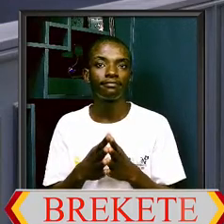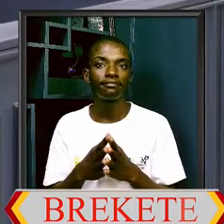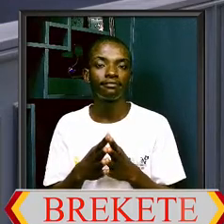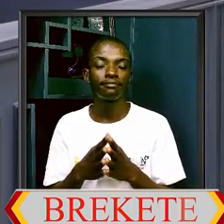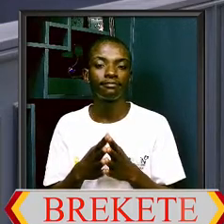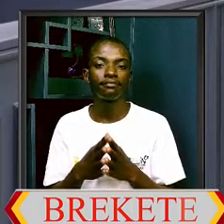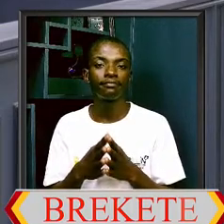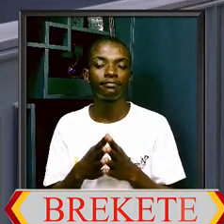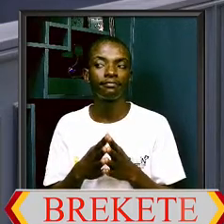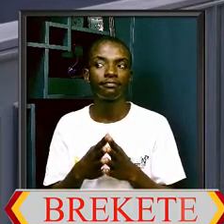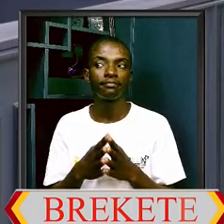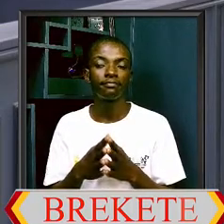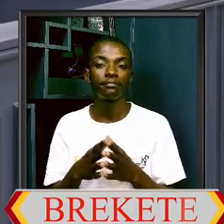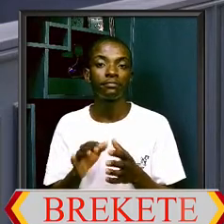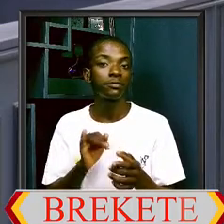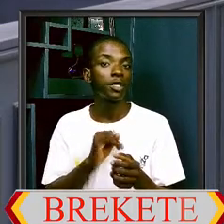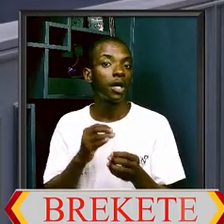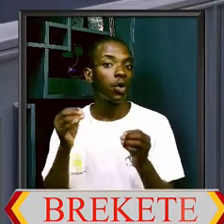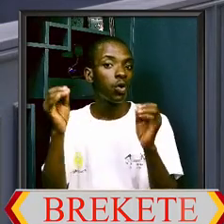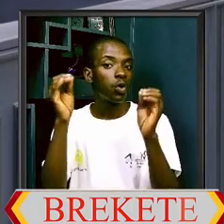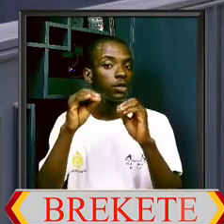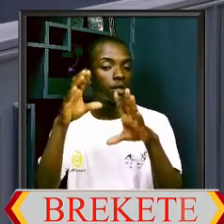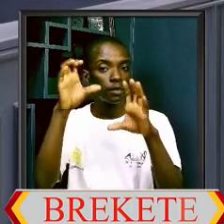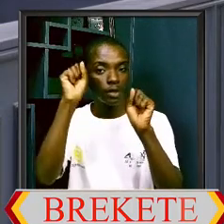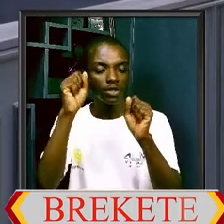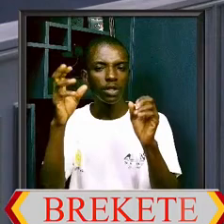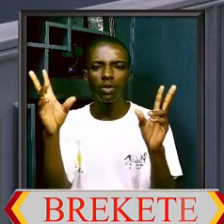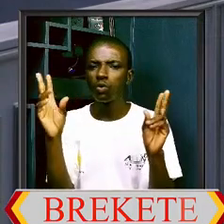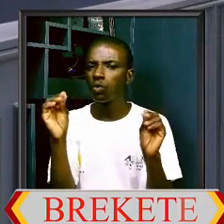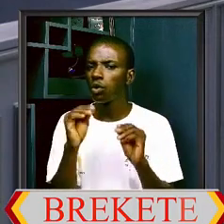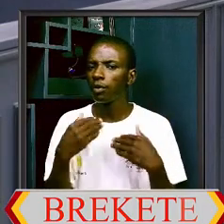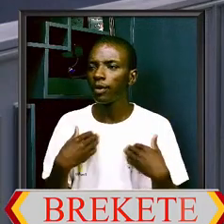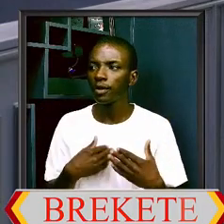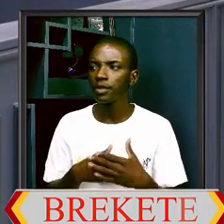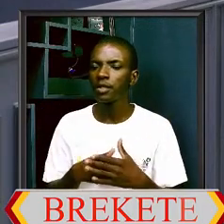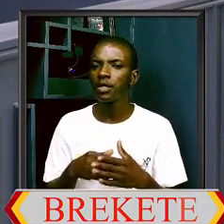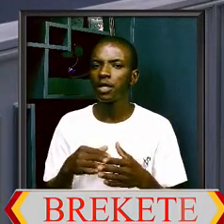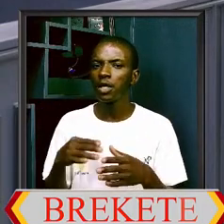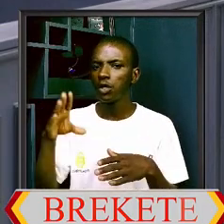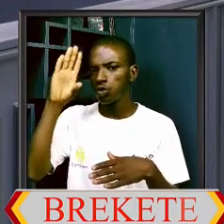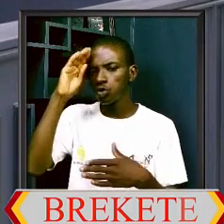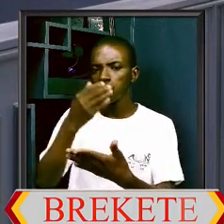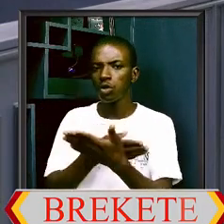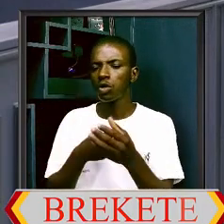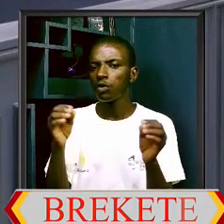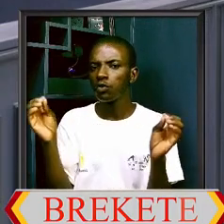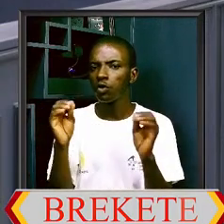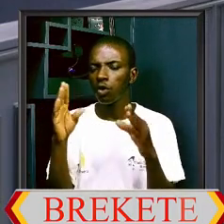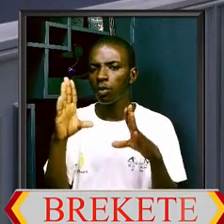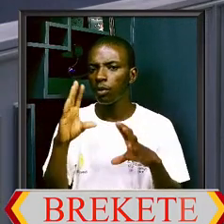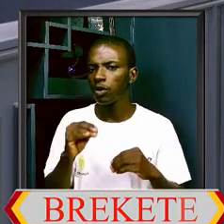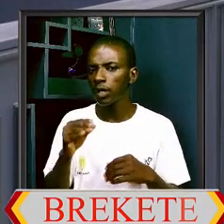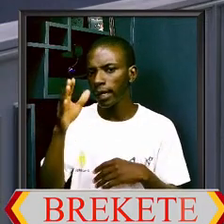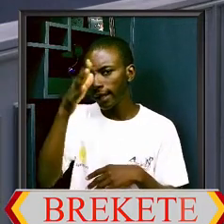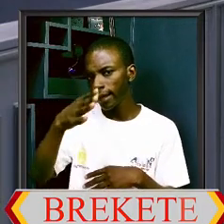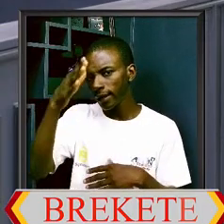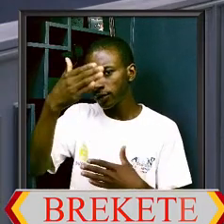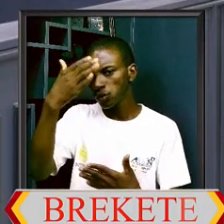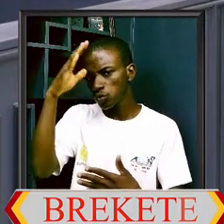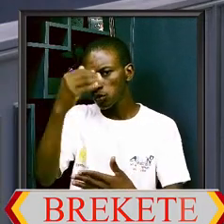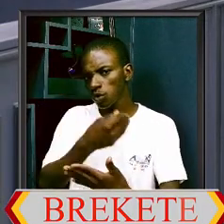thank you sir I the ordinary president a nobody the son of a nobody the grandson of a